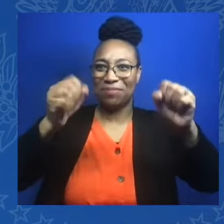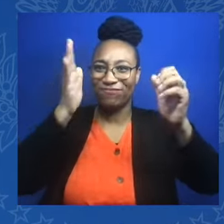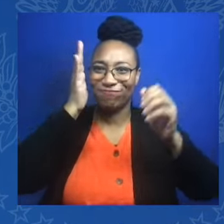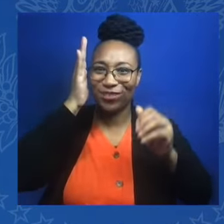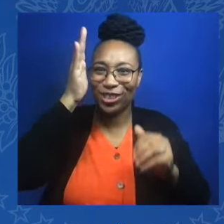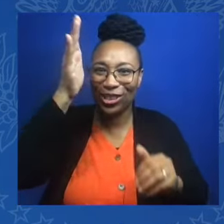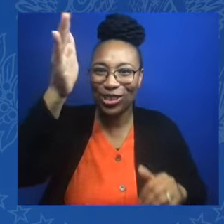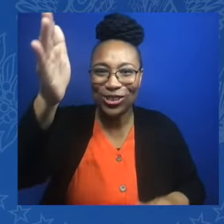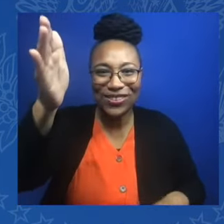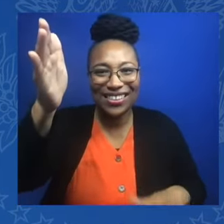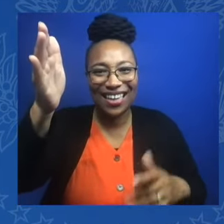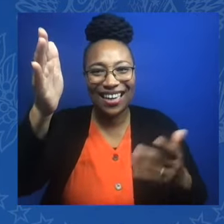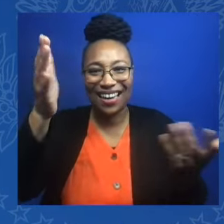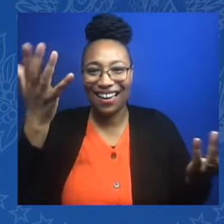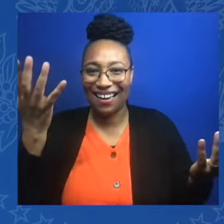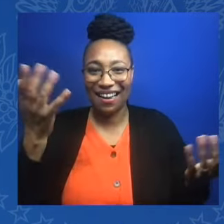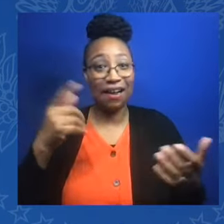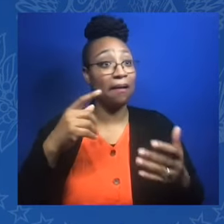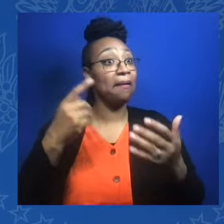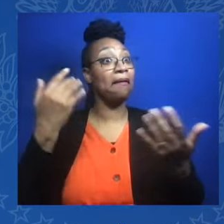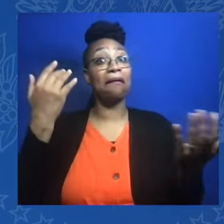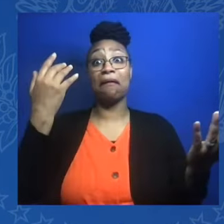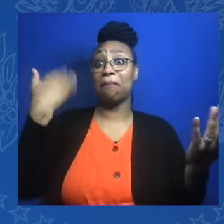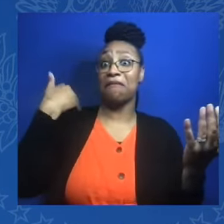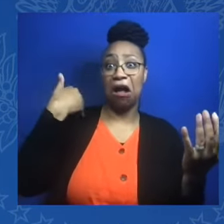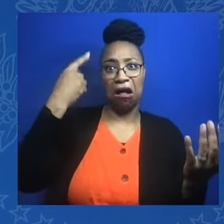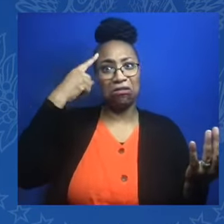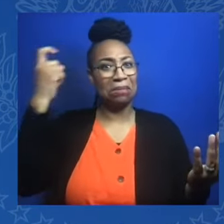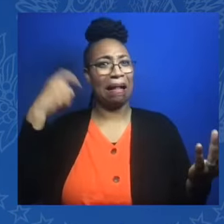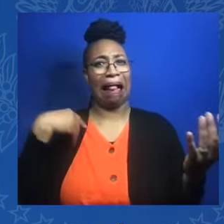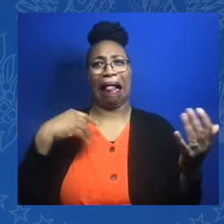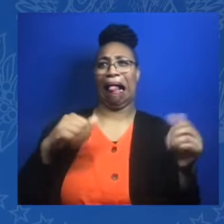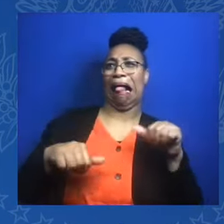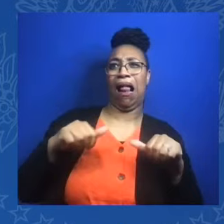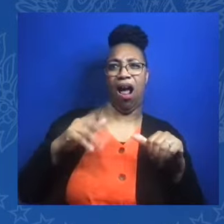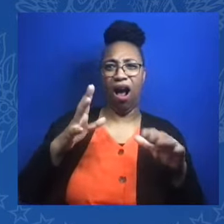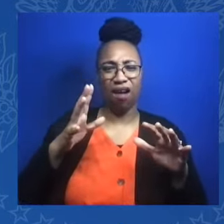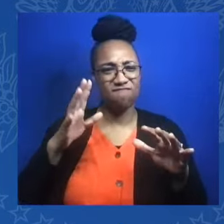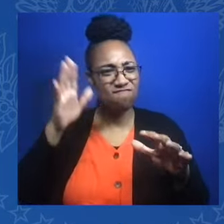will continue to lead the way. In just a few days,